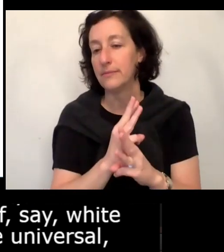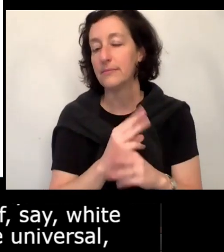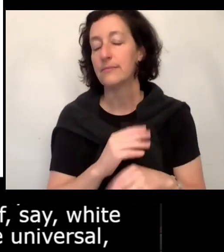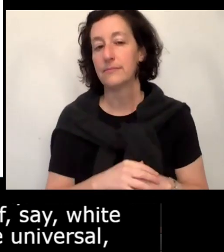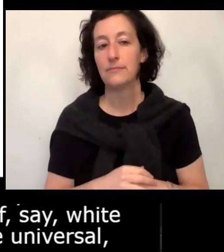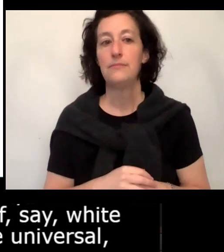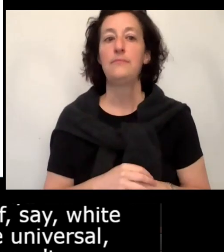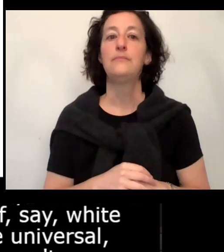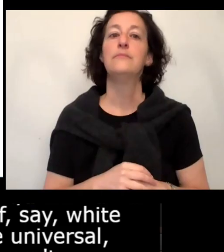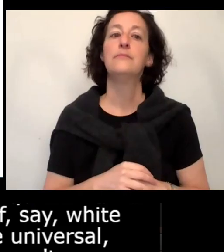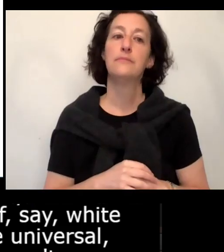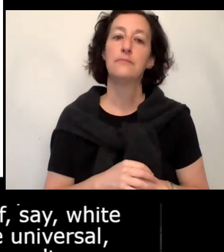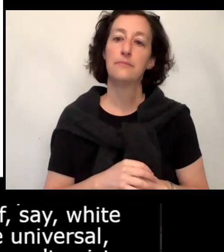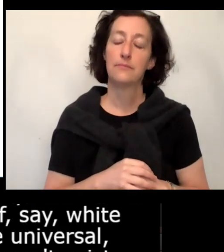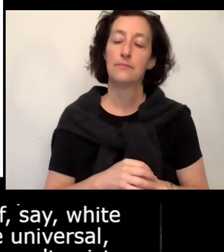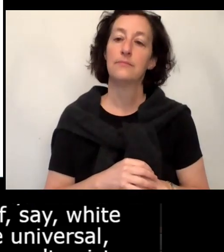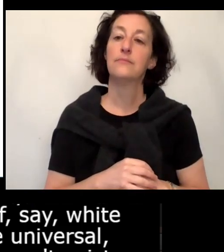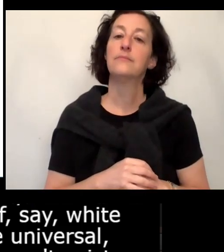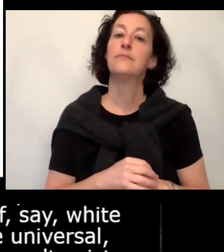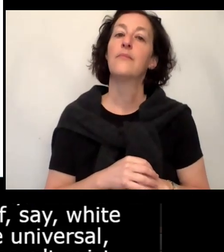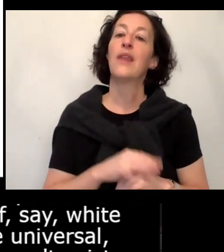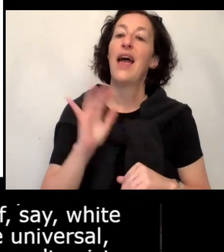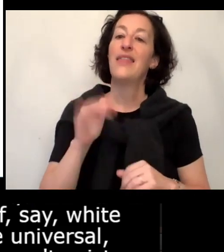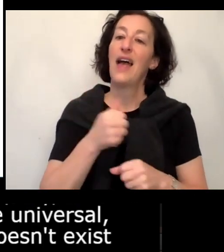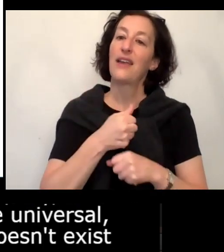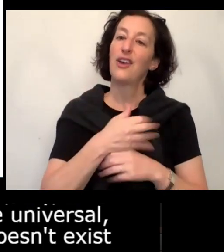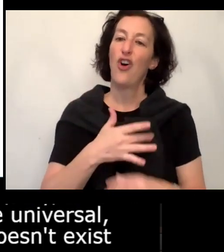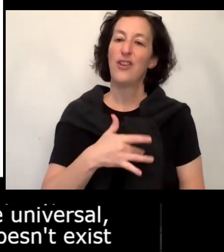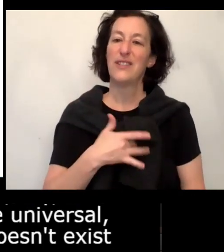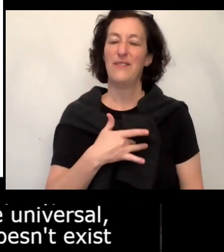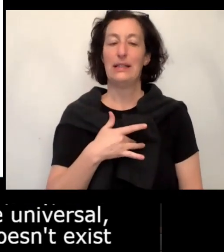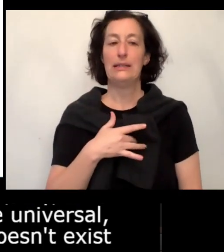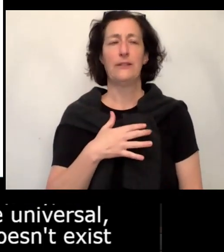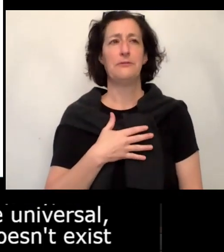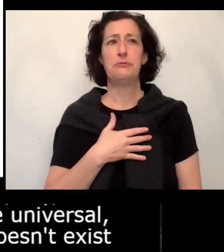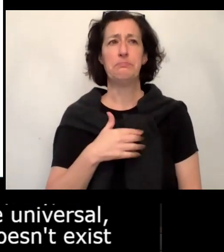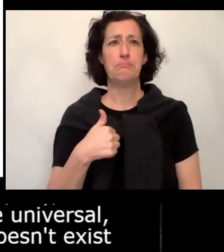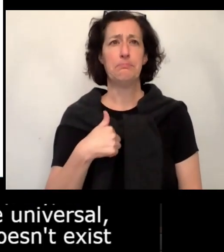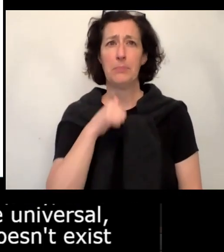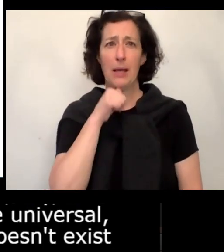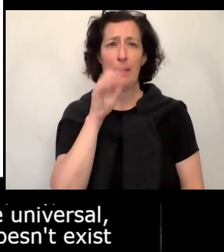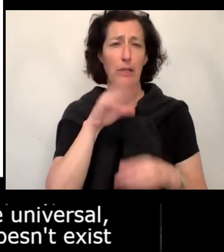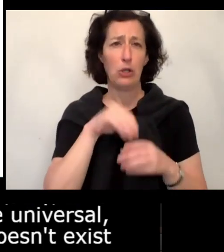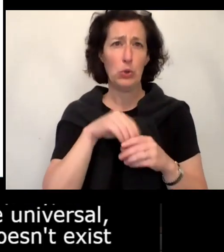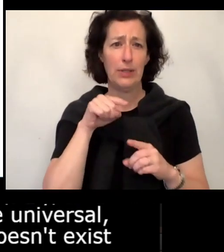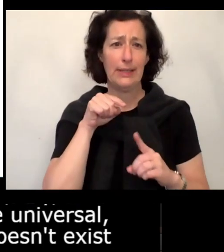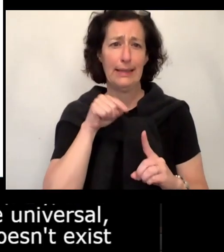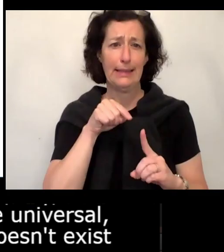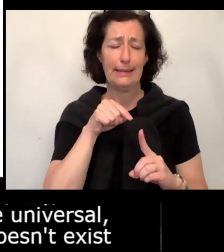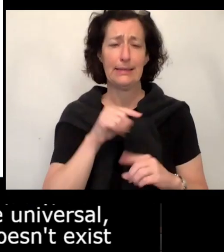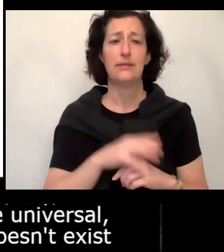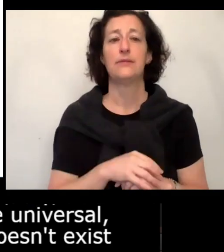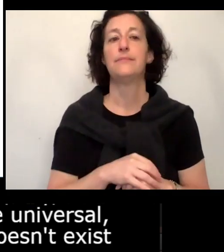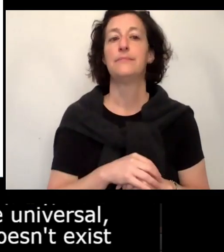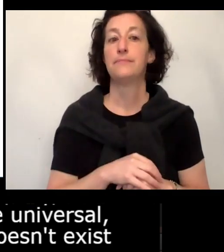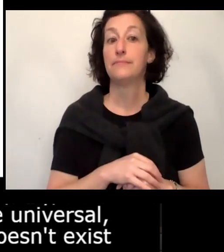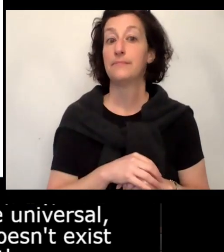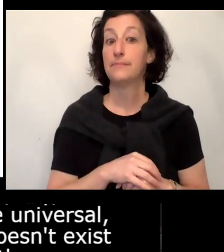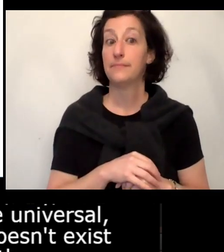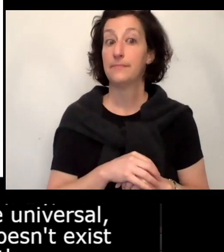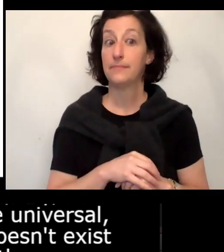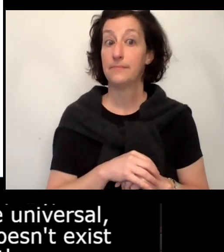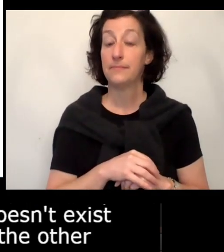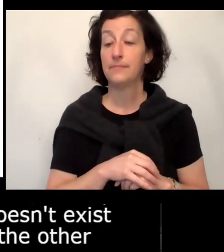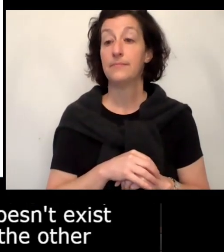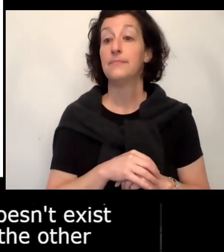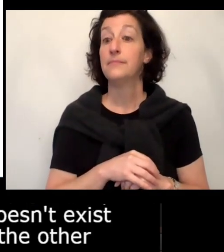and creates feelings of exclusion. On the other hand, one needs to be somewhat